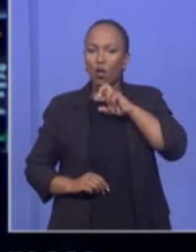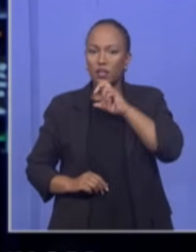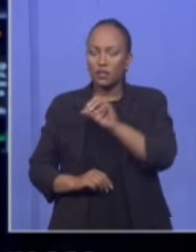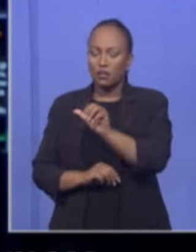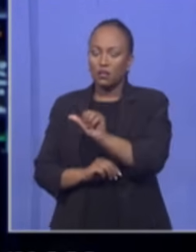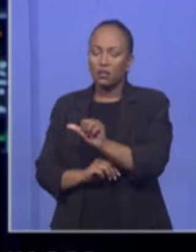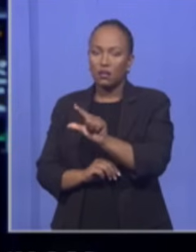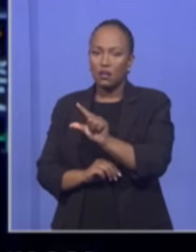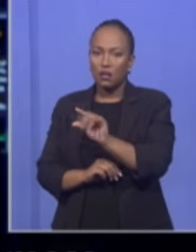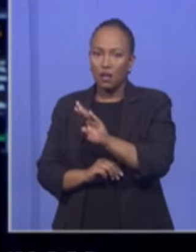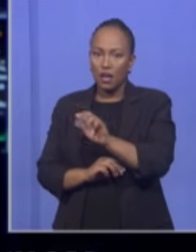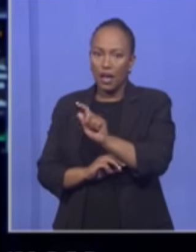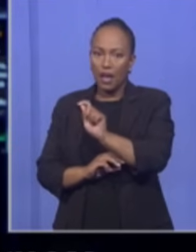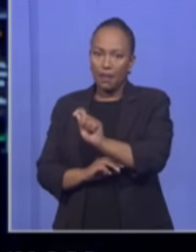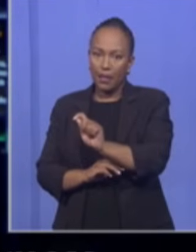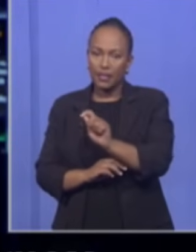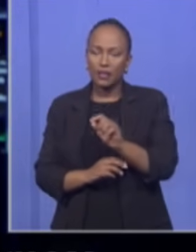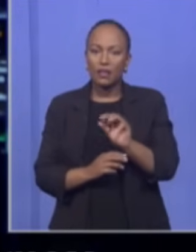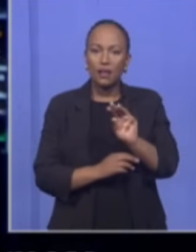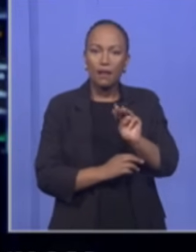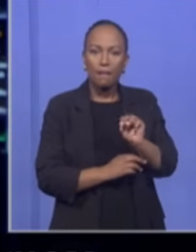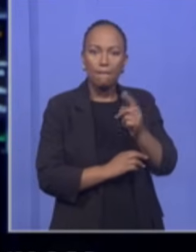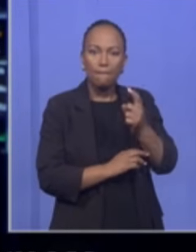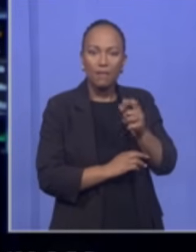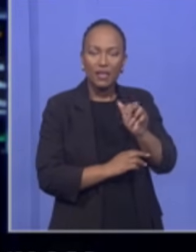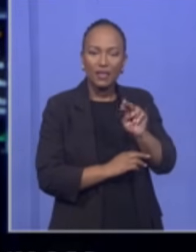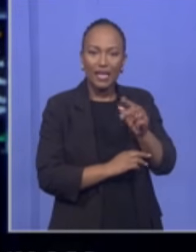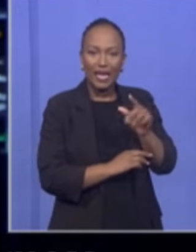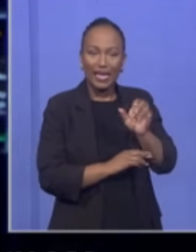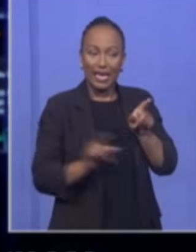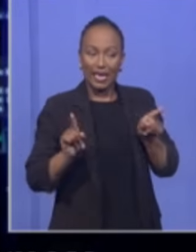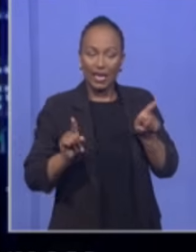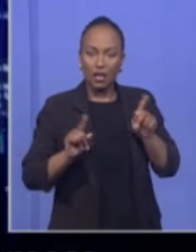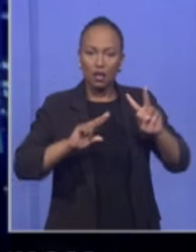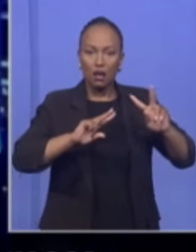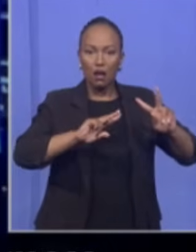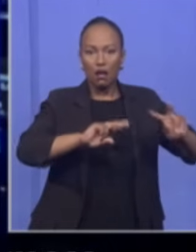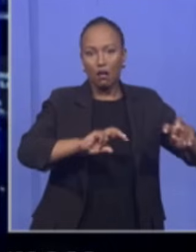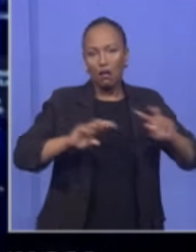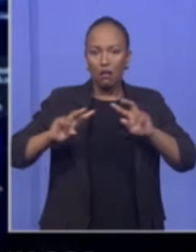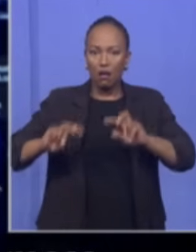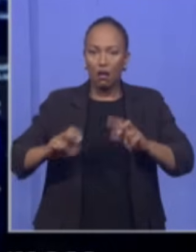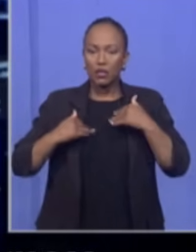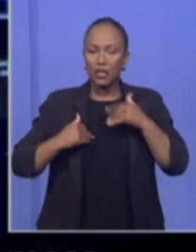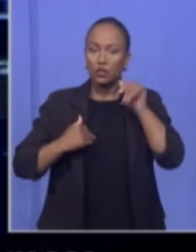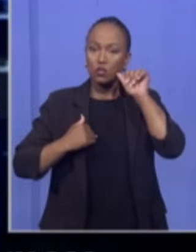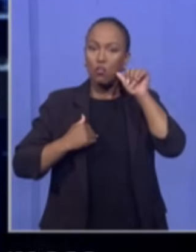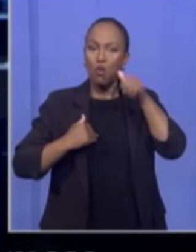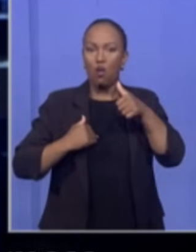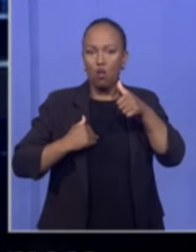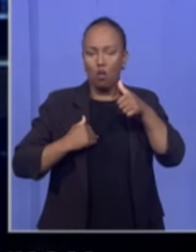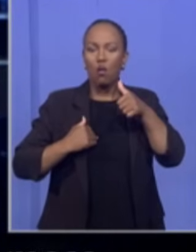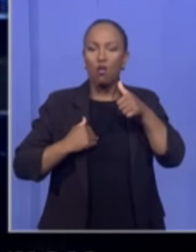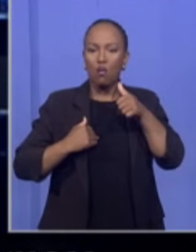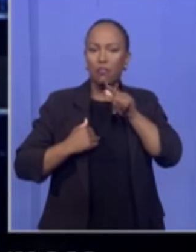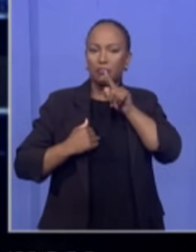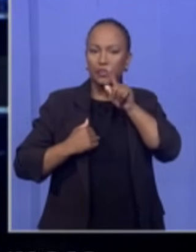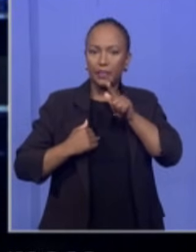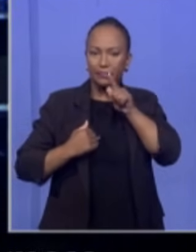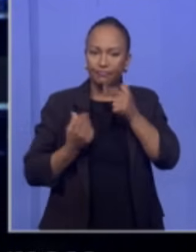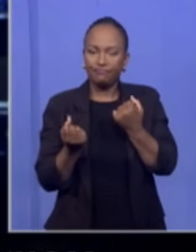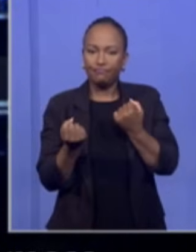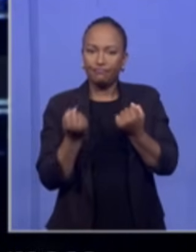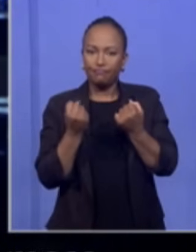Albert Luthuli le Griffiths Mngenge di tla simolola ka moso kwa kgotlatshekelo ya Pietermaritzburg. Lelapa la ga Luthuli le amogetse dipatlisiso